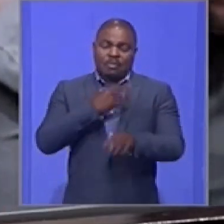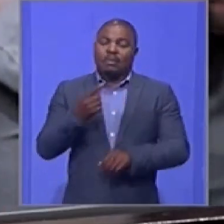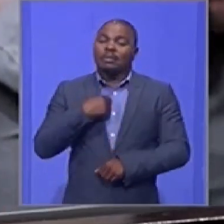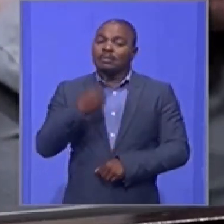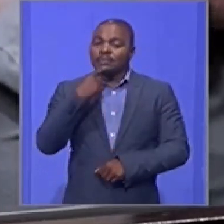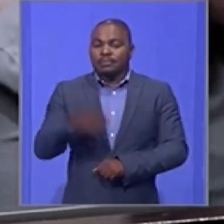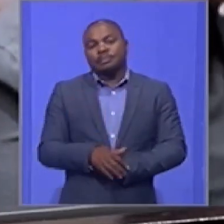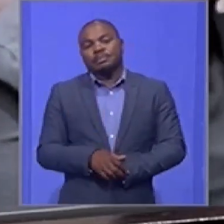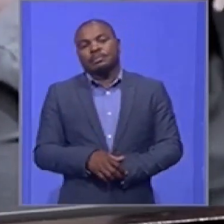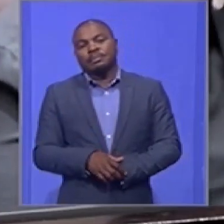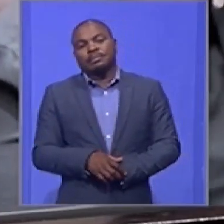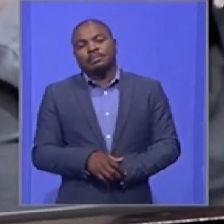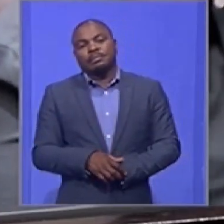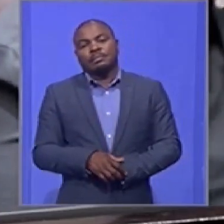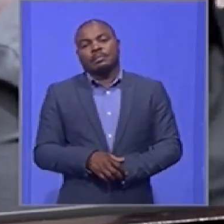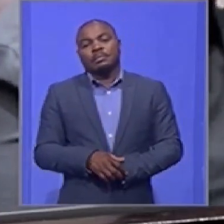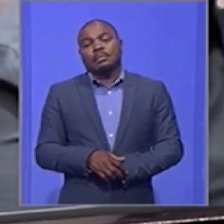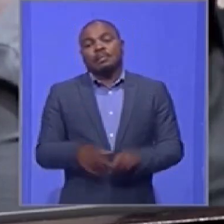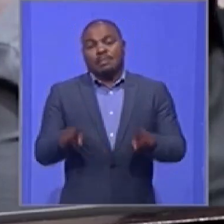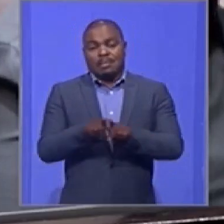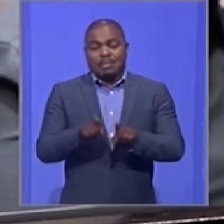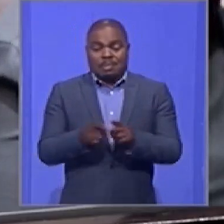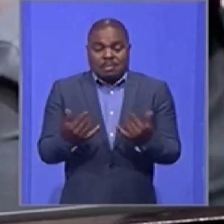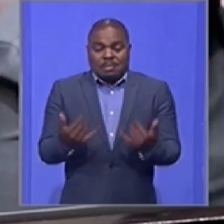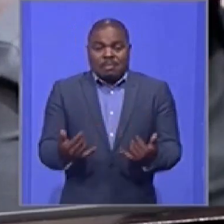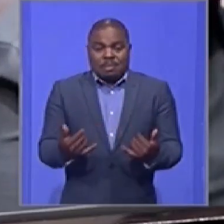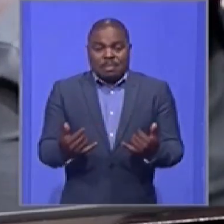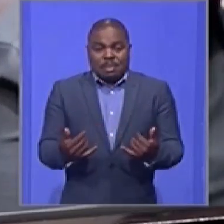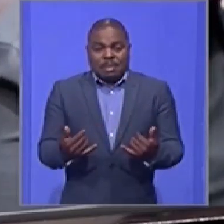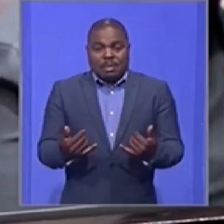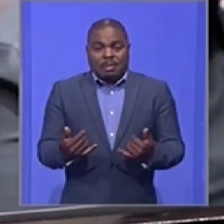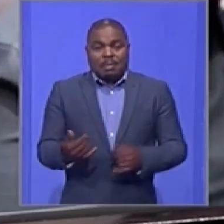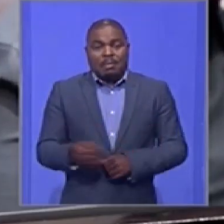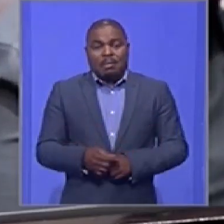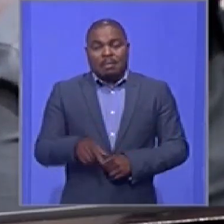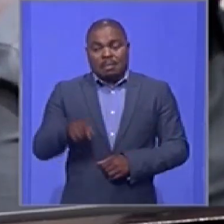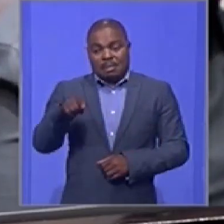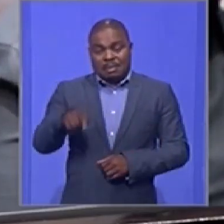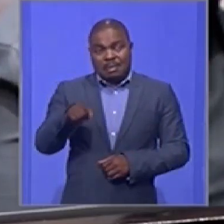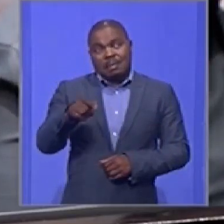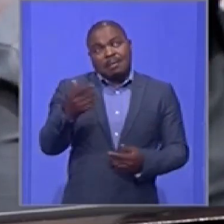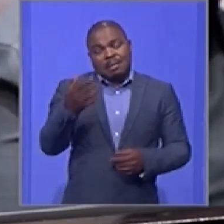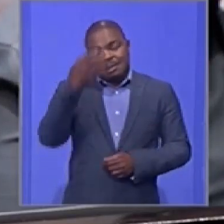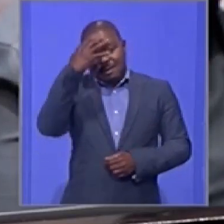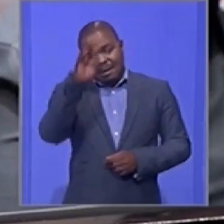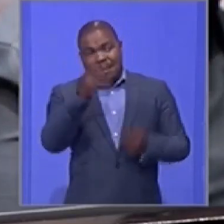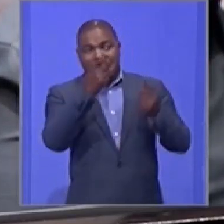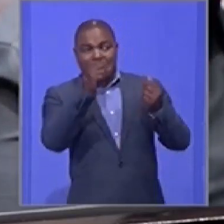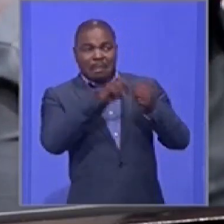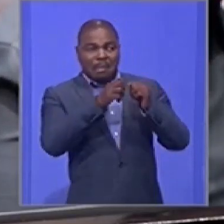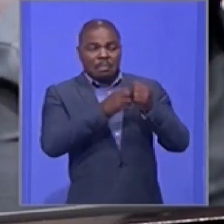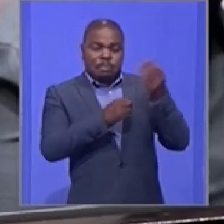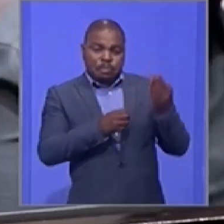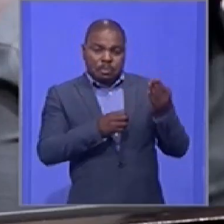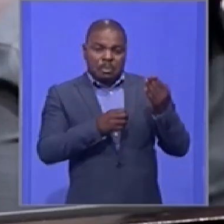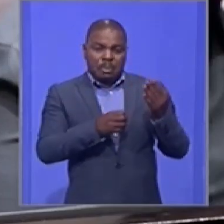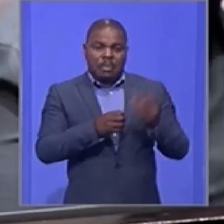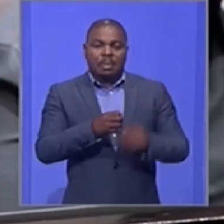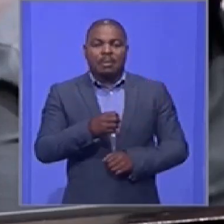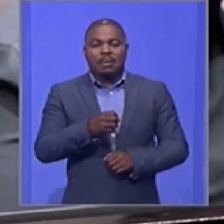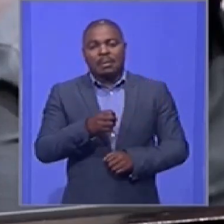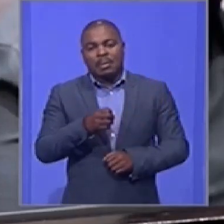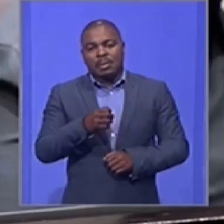beginning, even now, given the fiscal constraints that the state has, which I think escapes us from